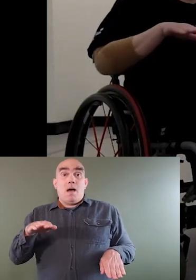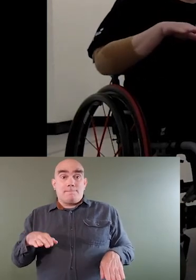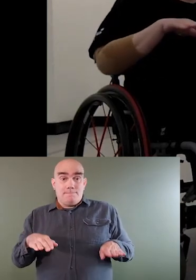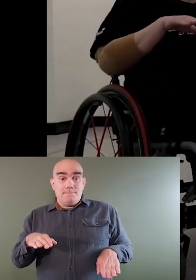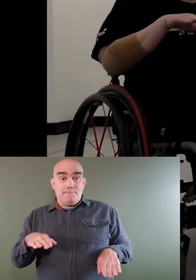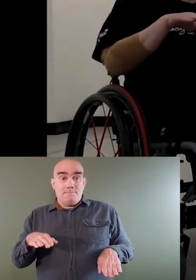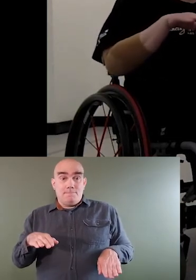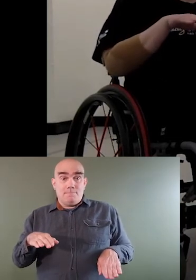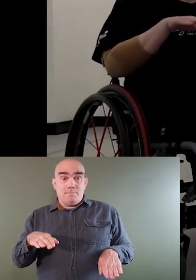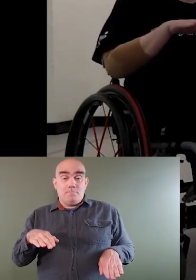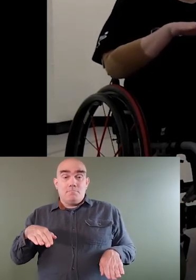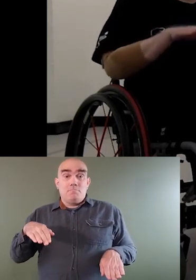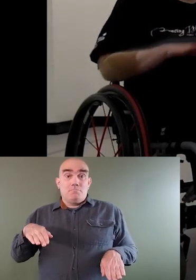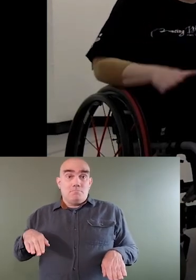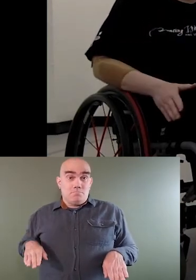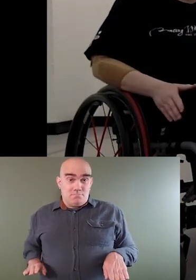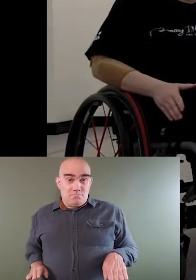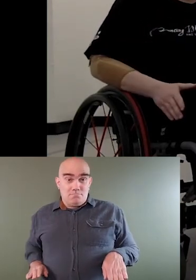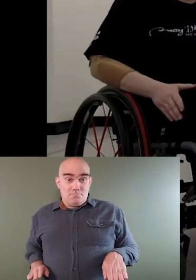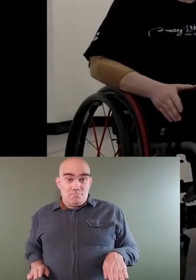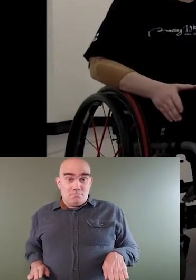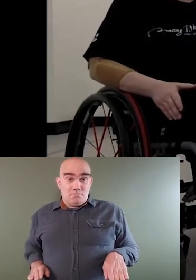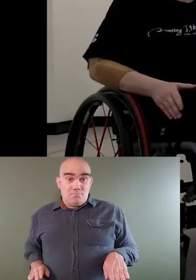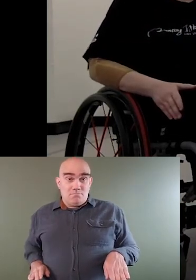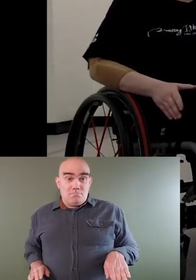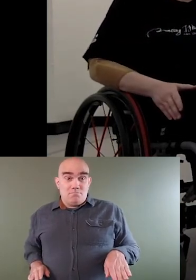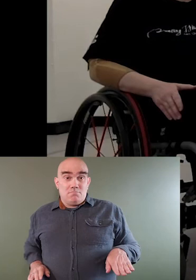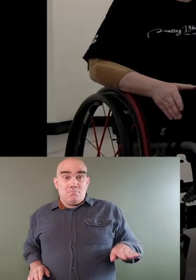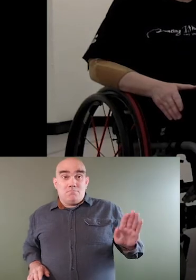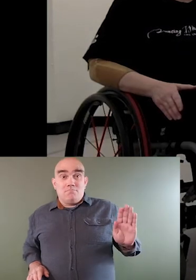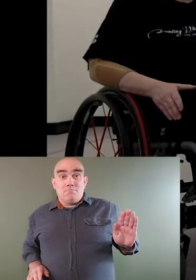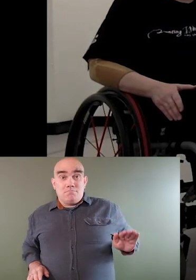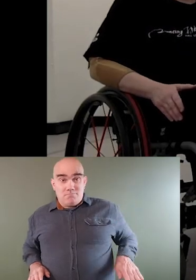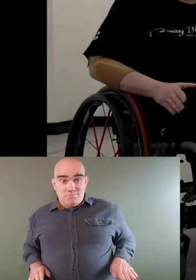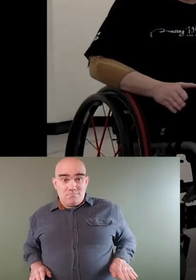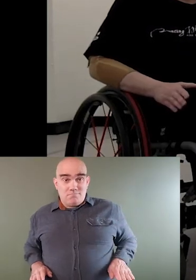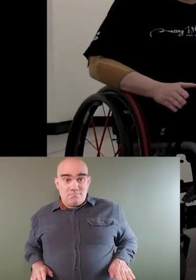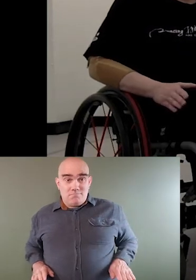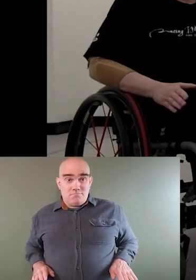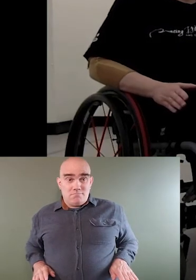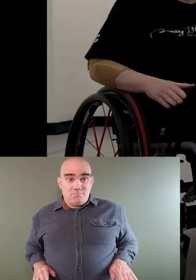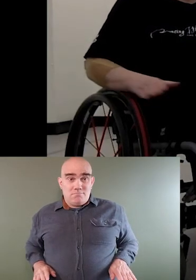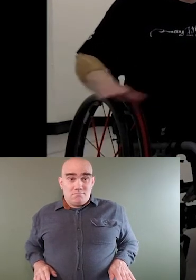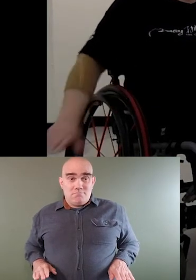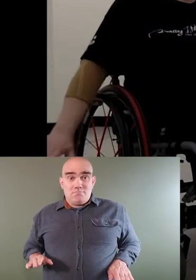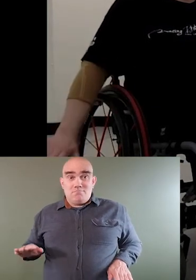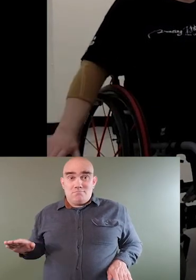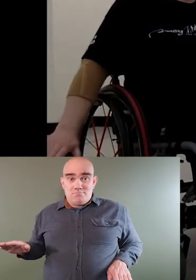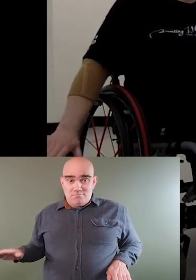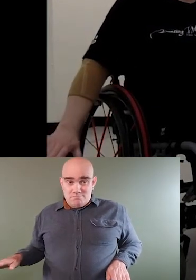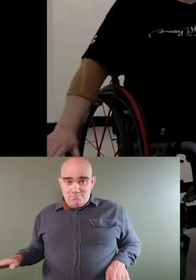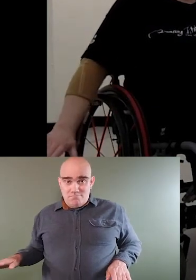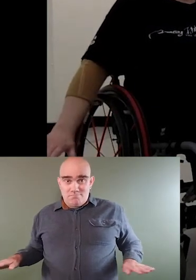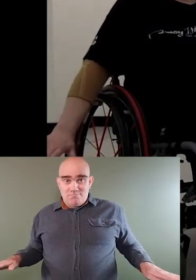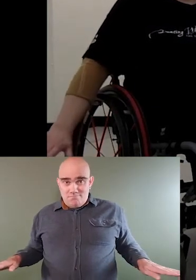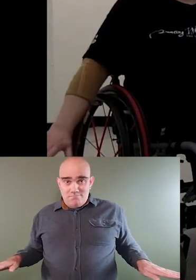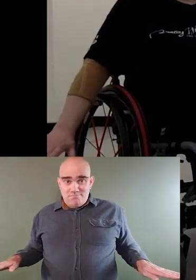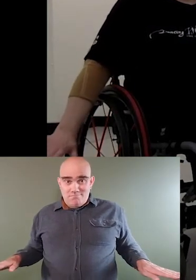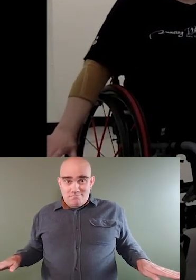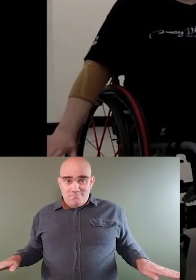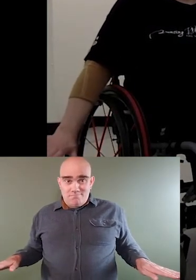hand back, the left back, and go down, wide,